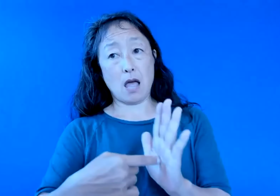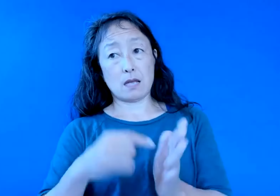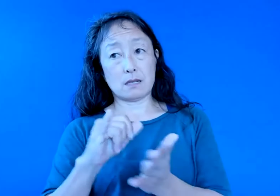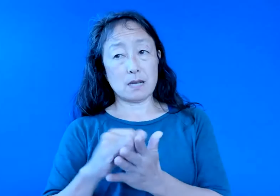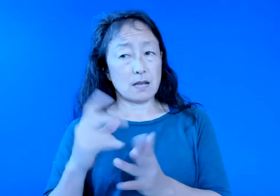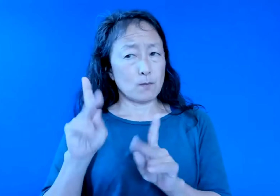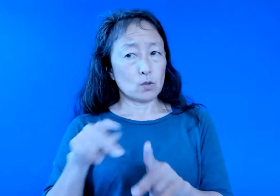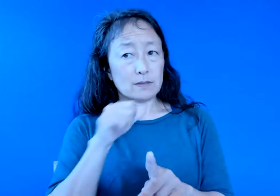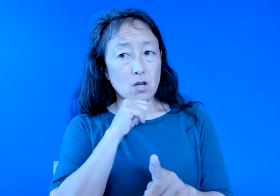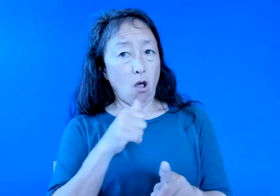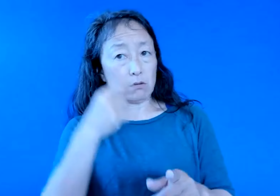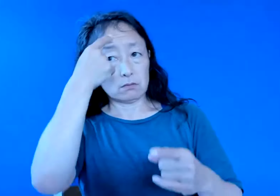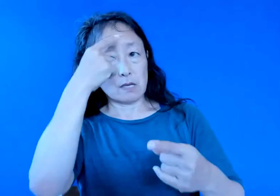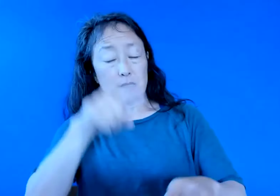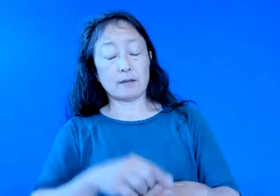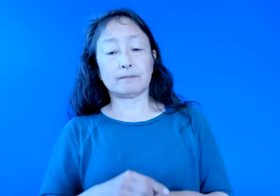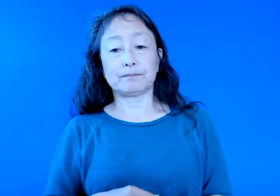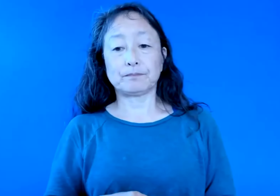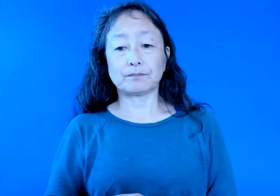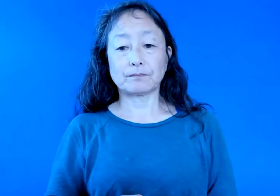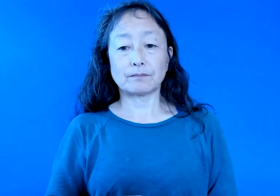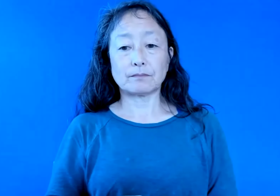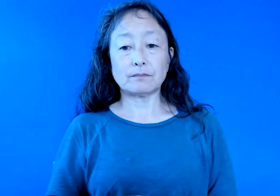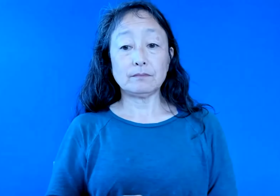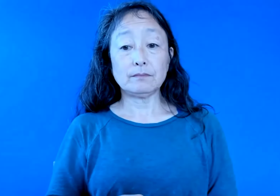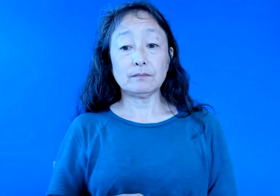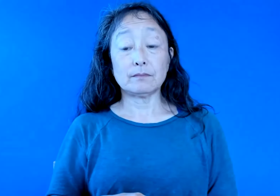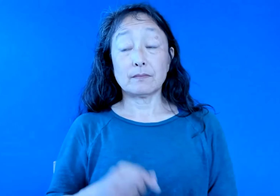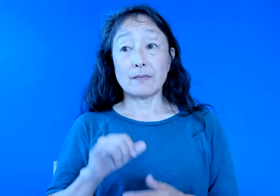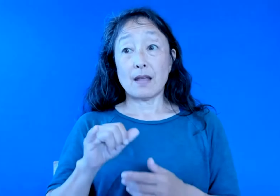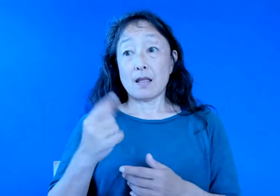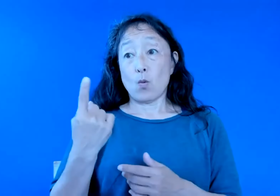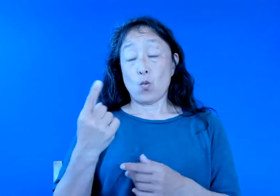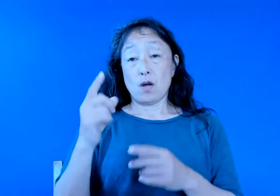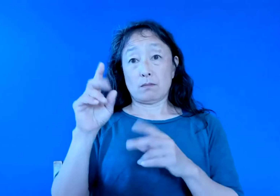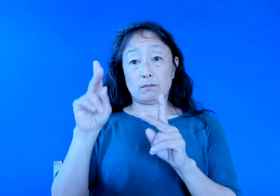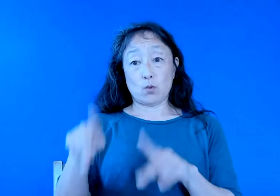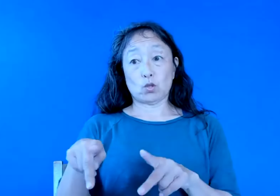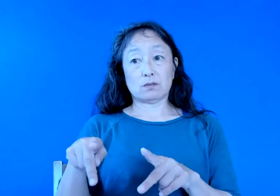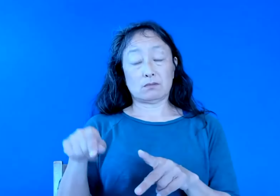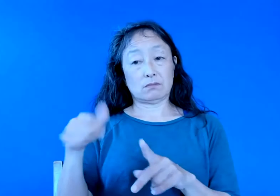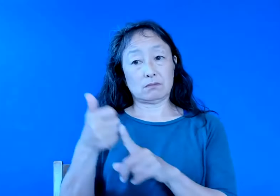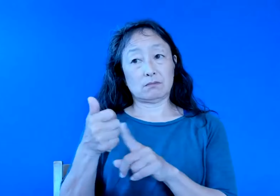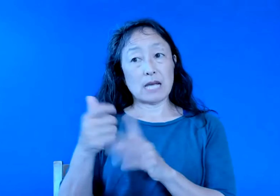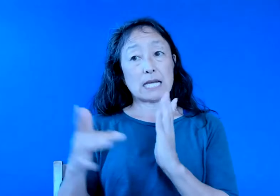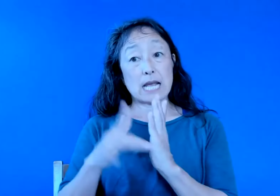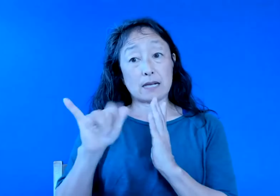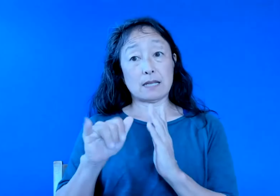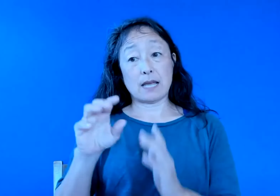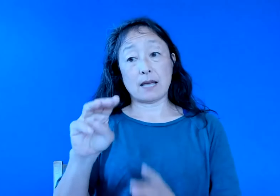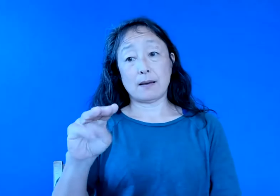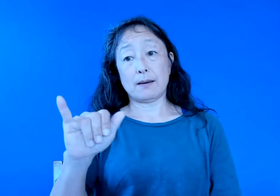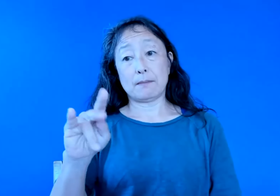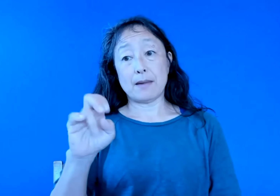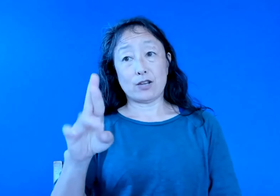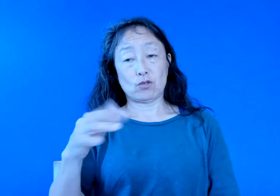that someone was technically a minor, so that of course impacts consent. And